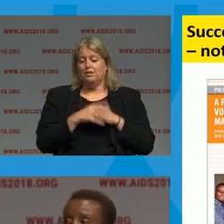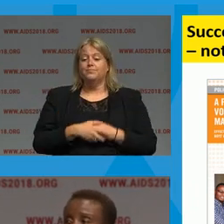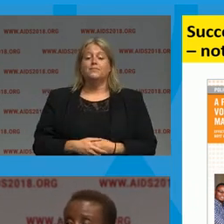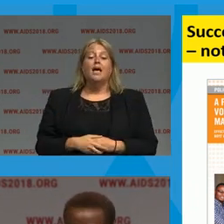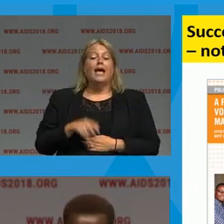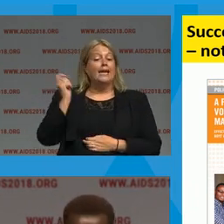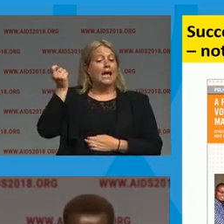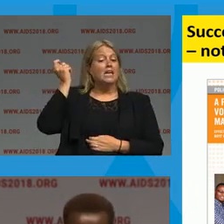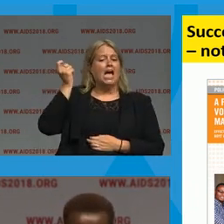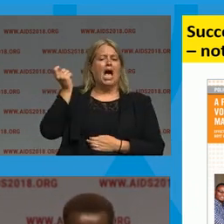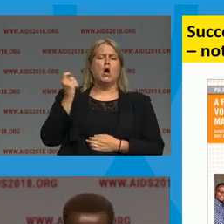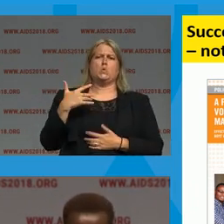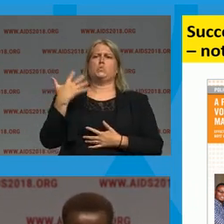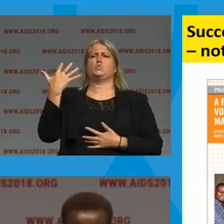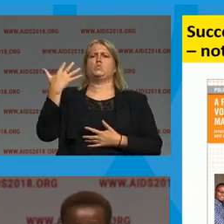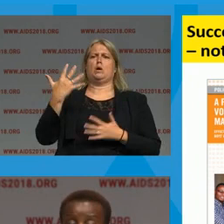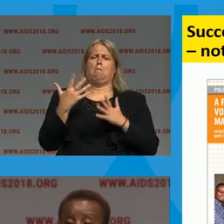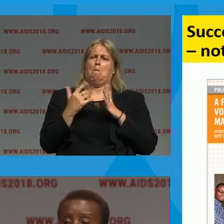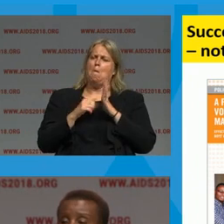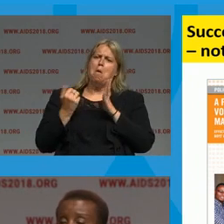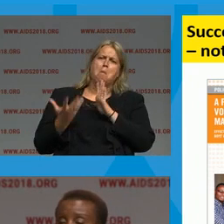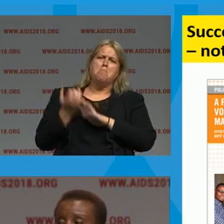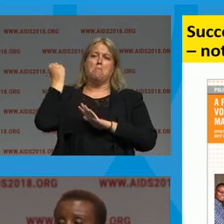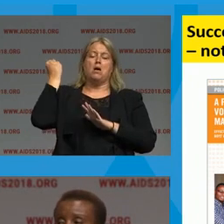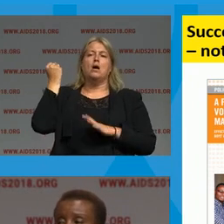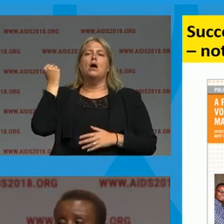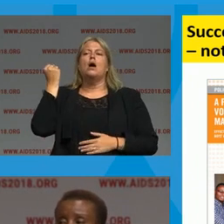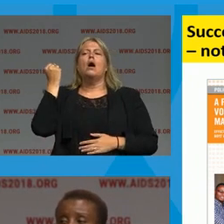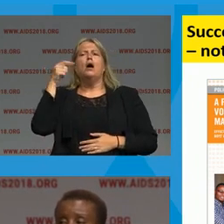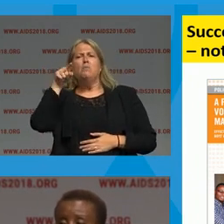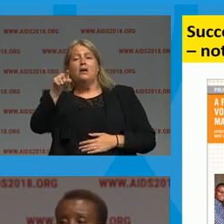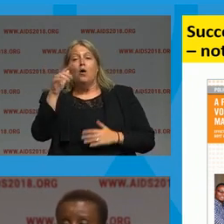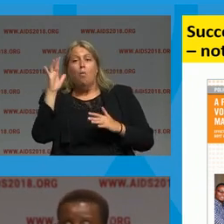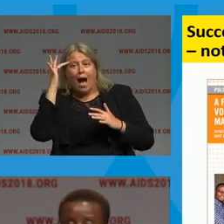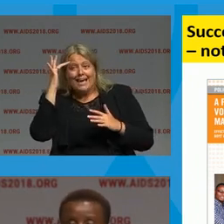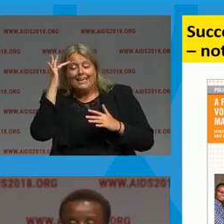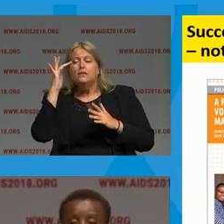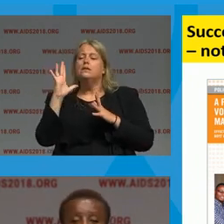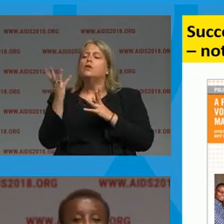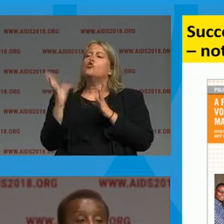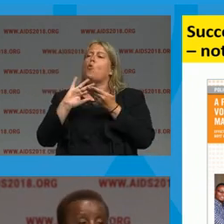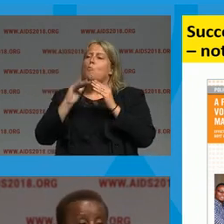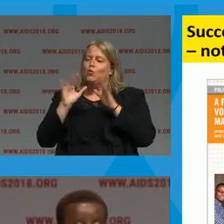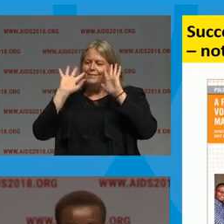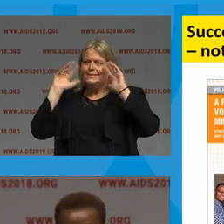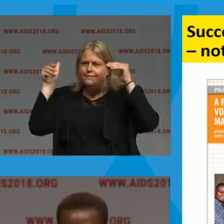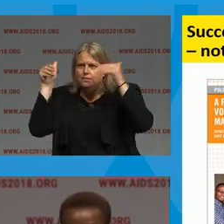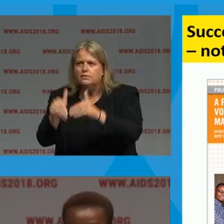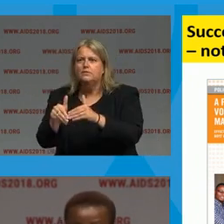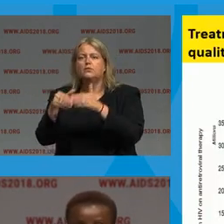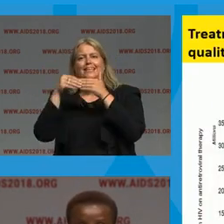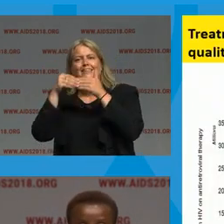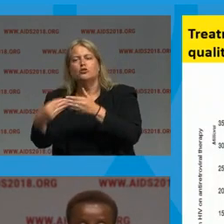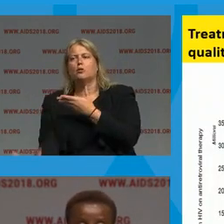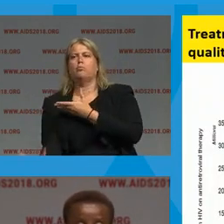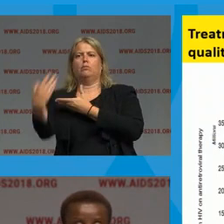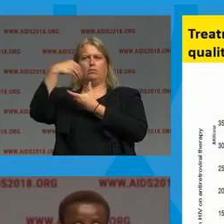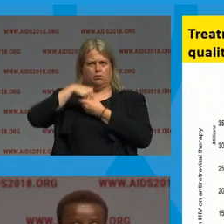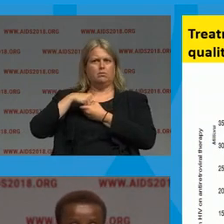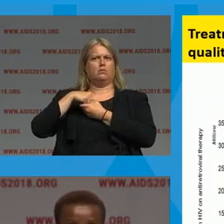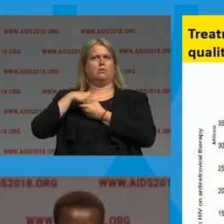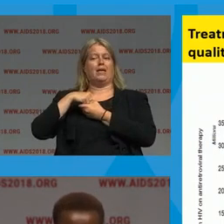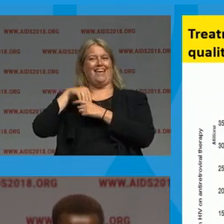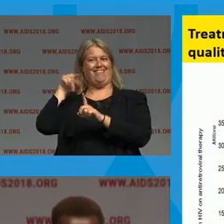start because of the focus on buy-in and community leadership. And that is what we need to be thinking about